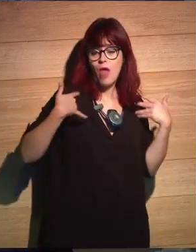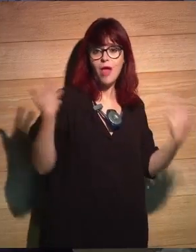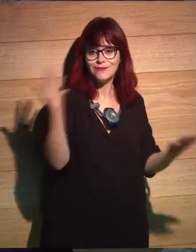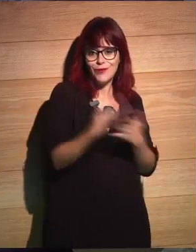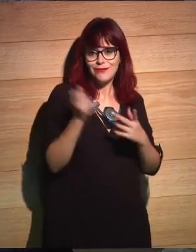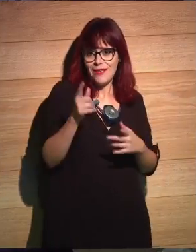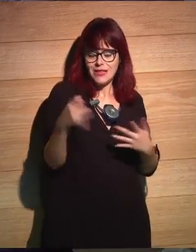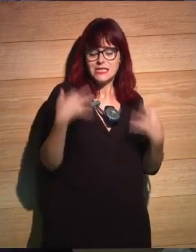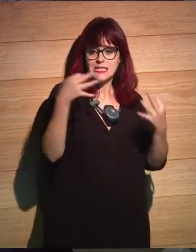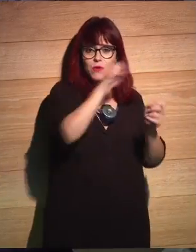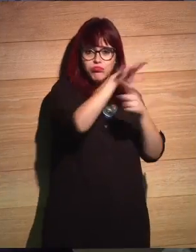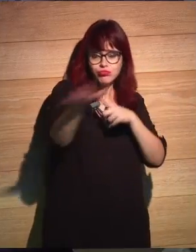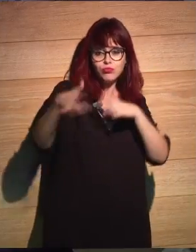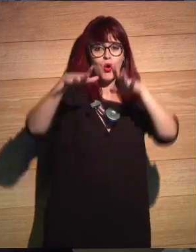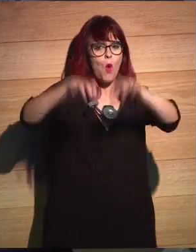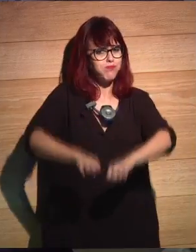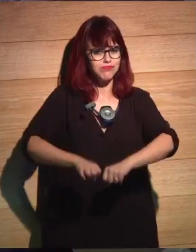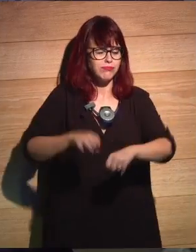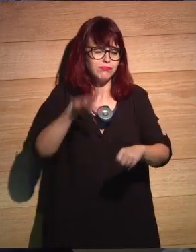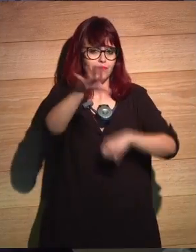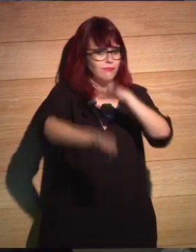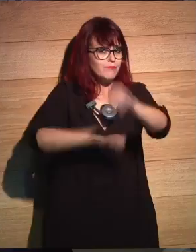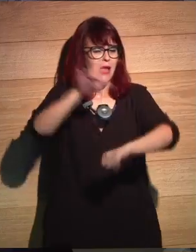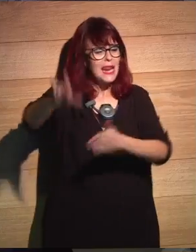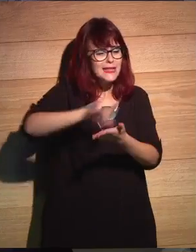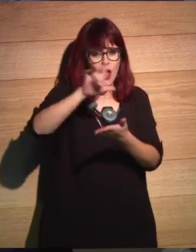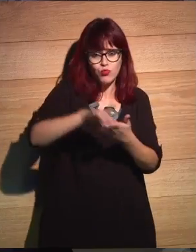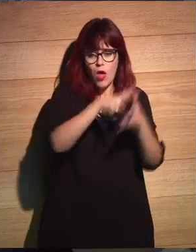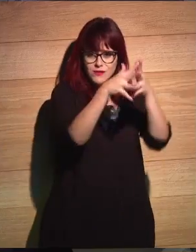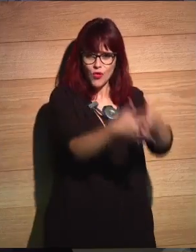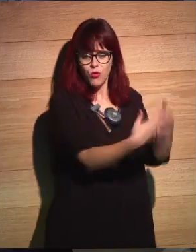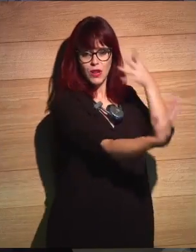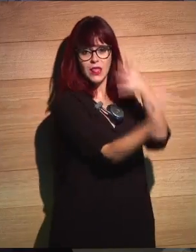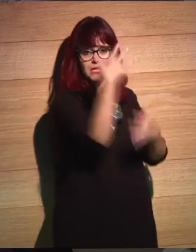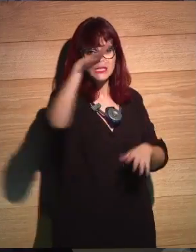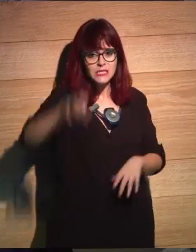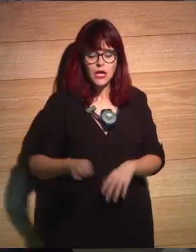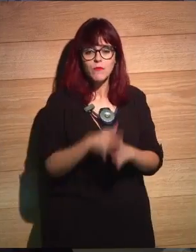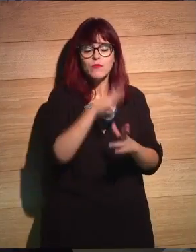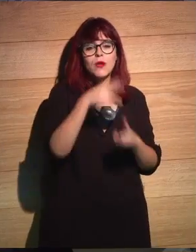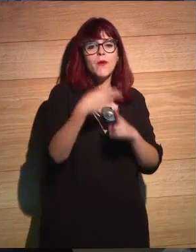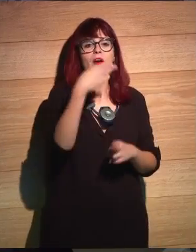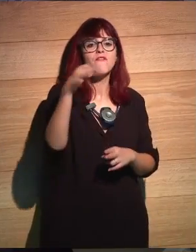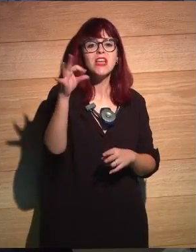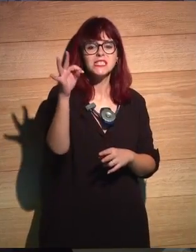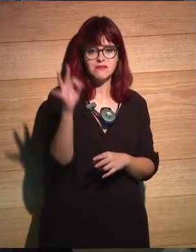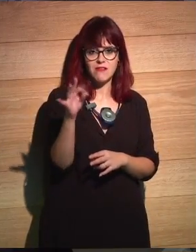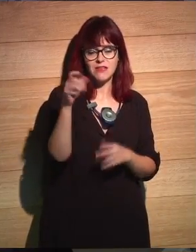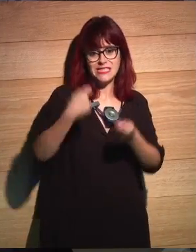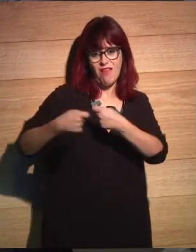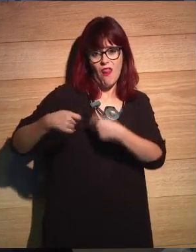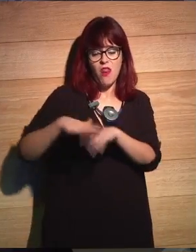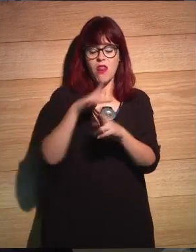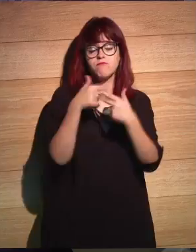culture we have suffered, that invasion of United States literature, of the